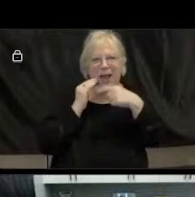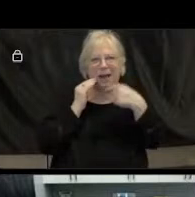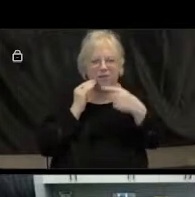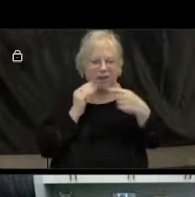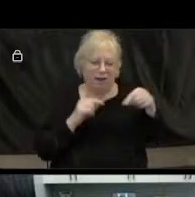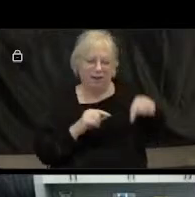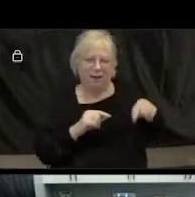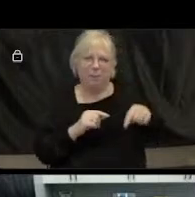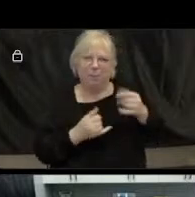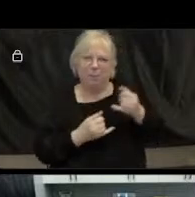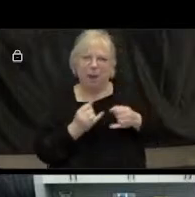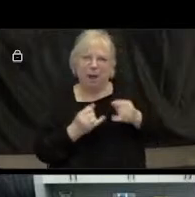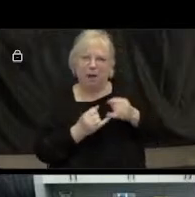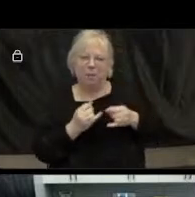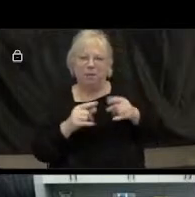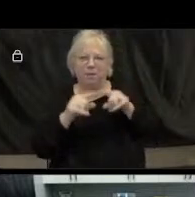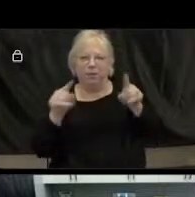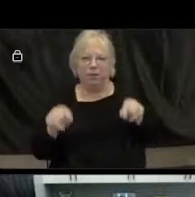bottom of the